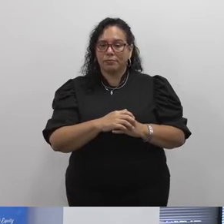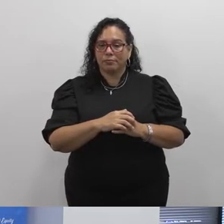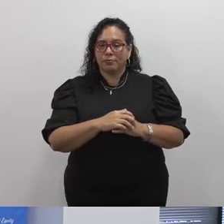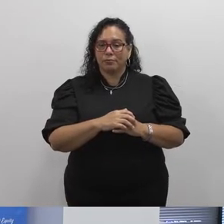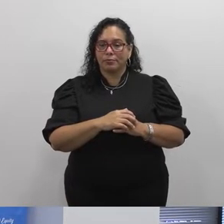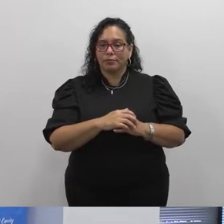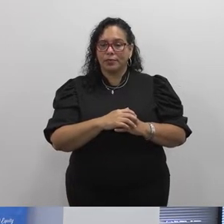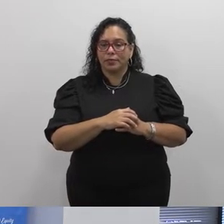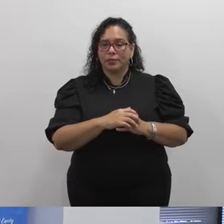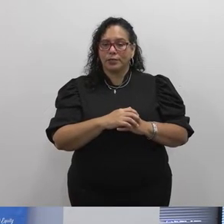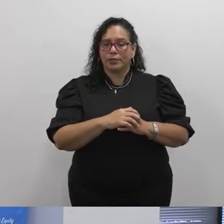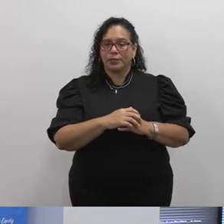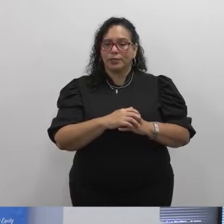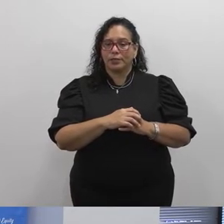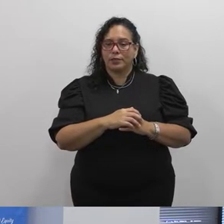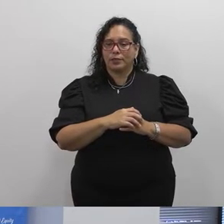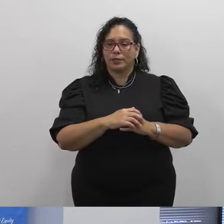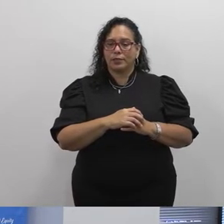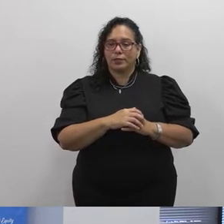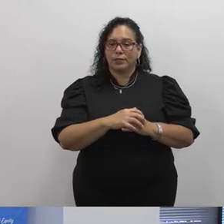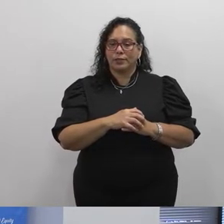One of the things